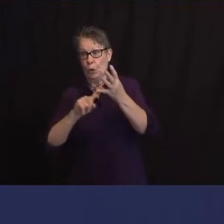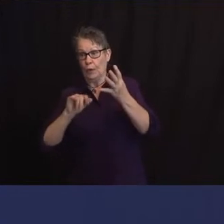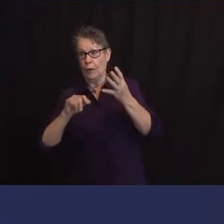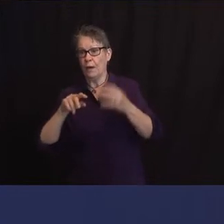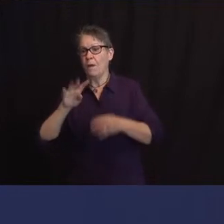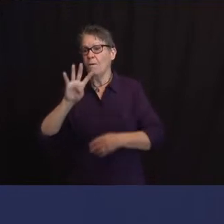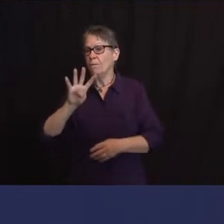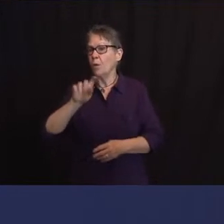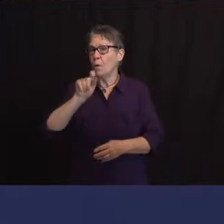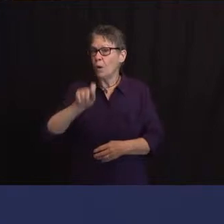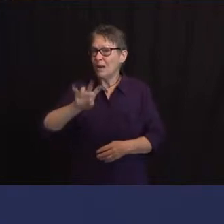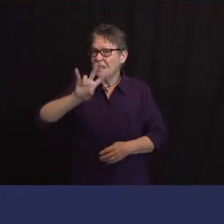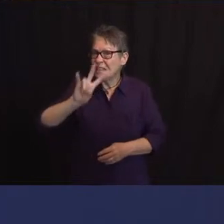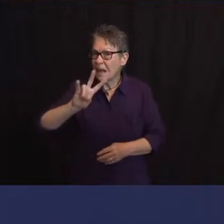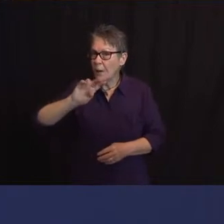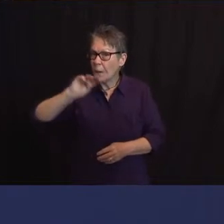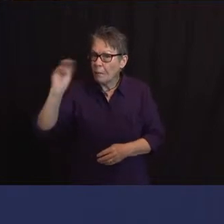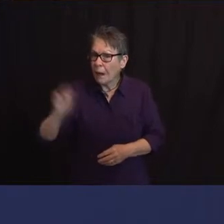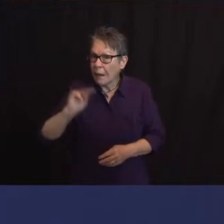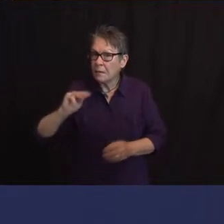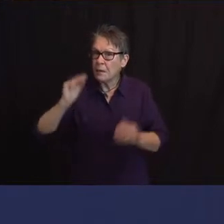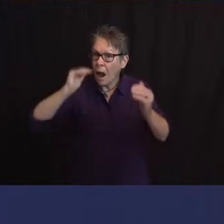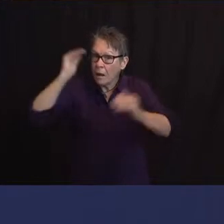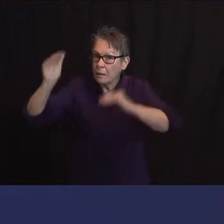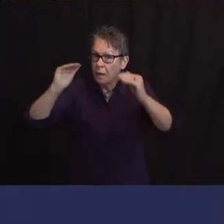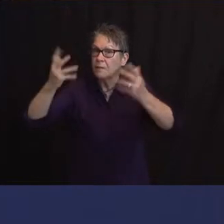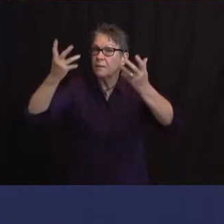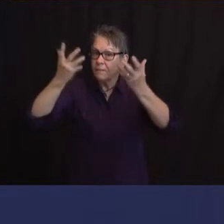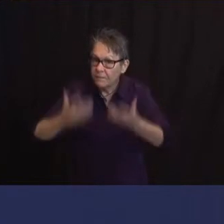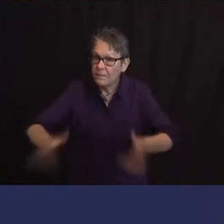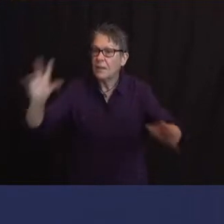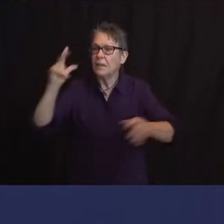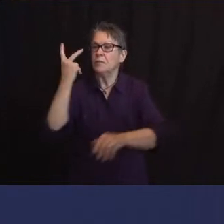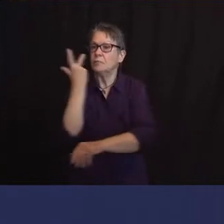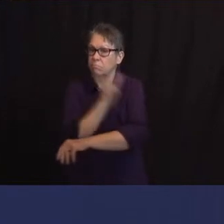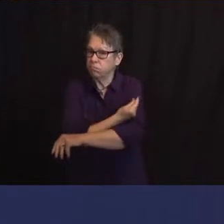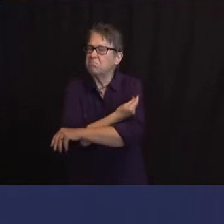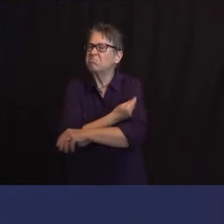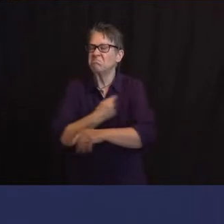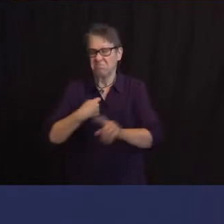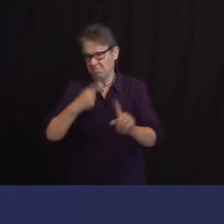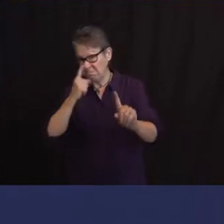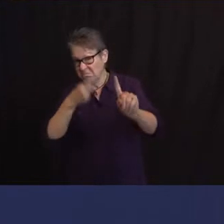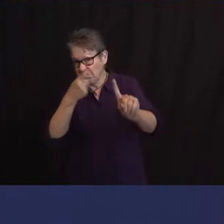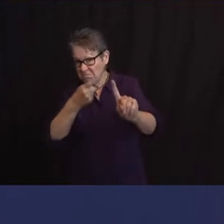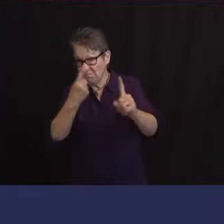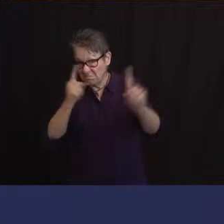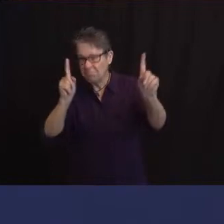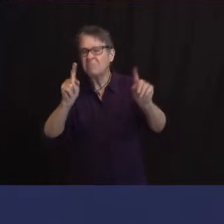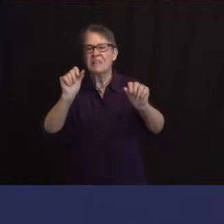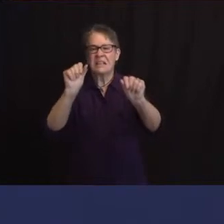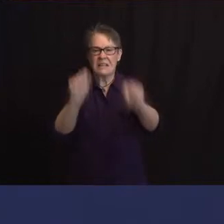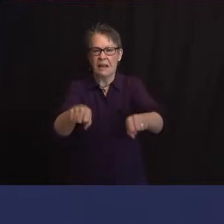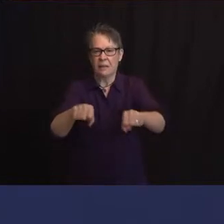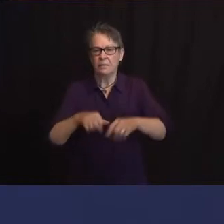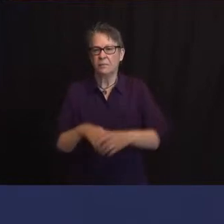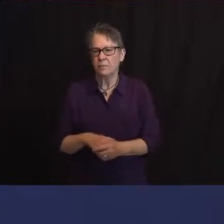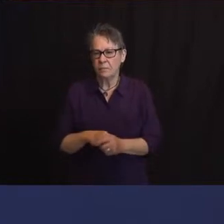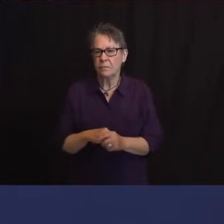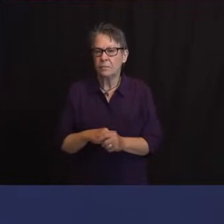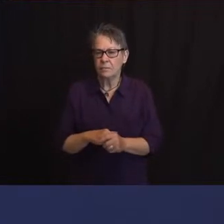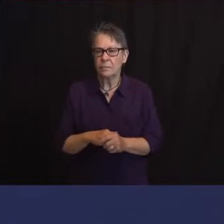So for all the above, thank you. Pat, what do you got? It feels, first of all, you got to work on the